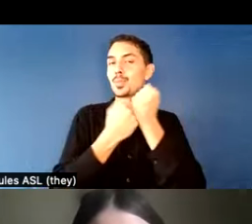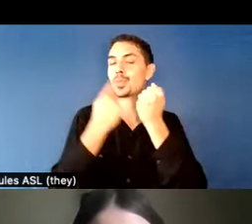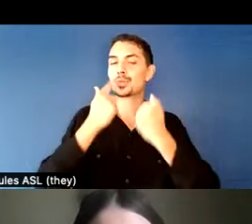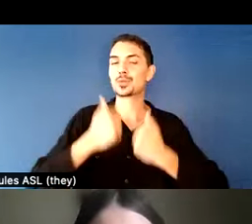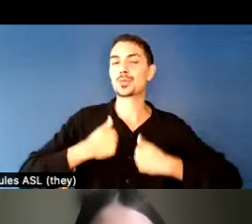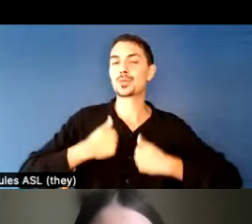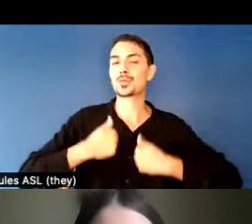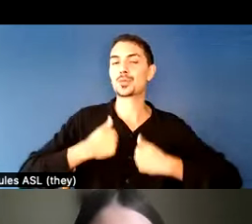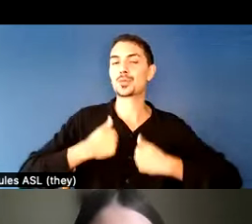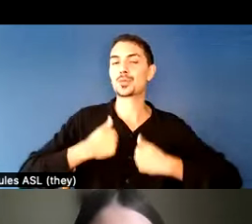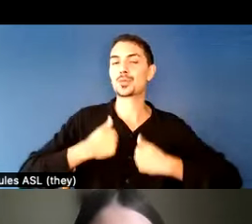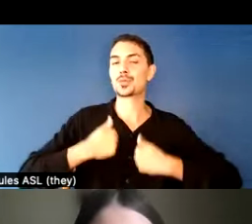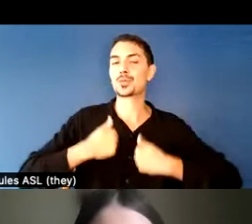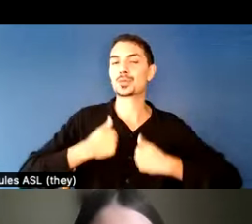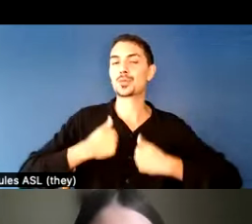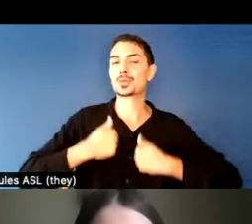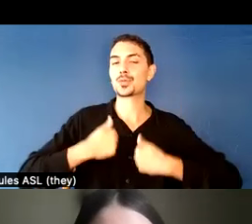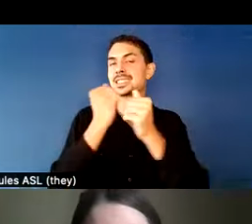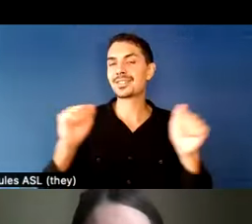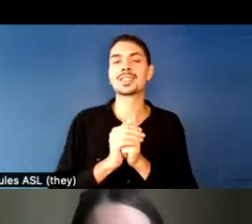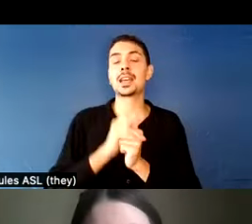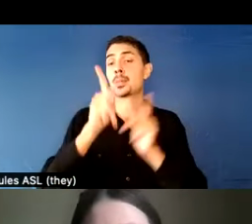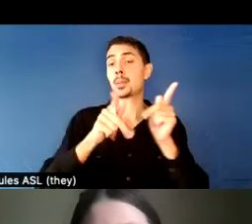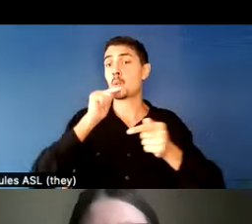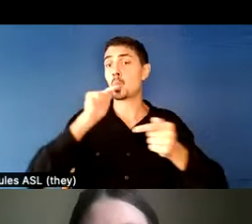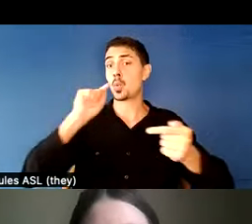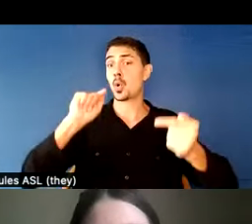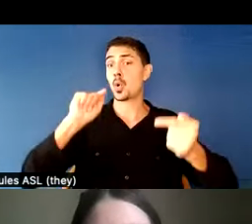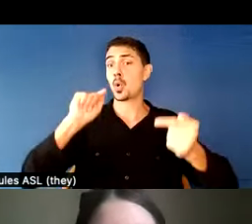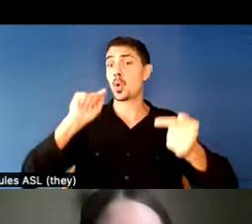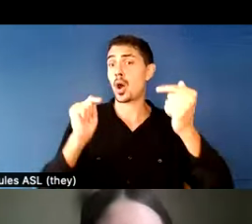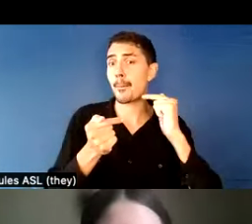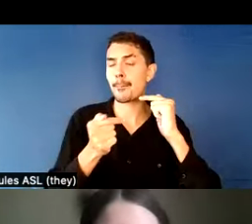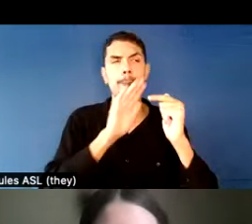doers responsible. I like that it's that circle of people each coming together.